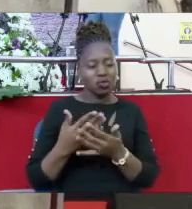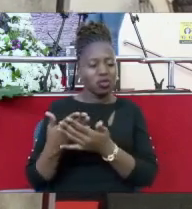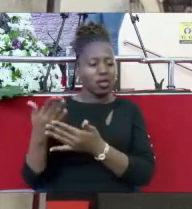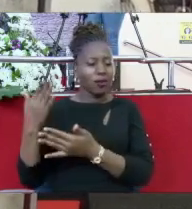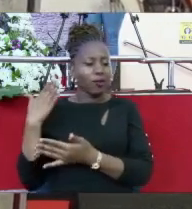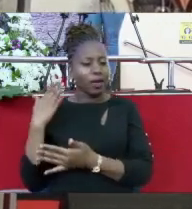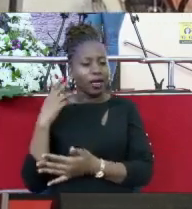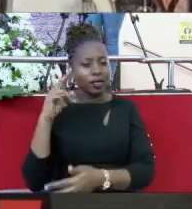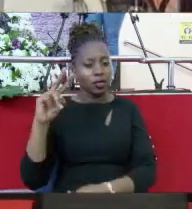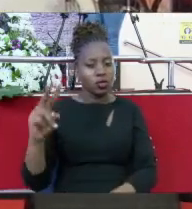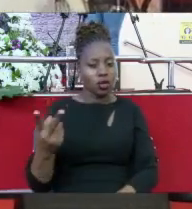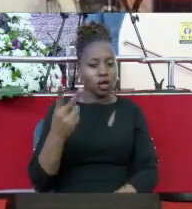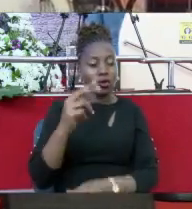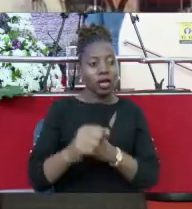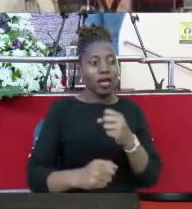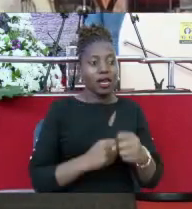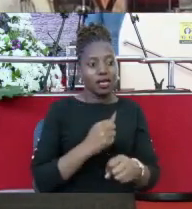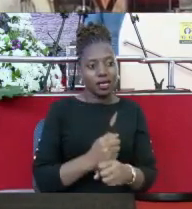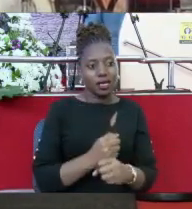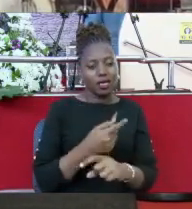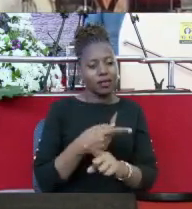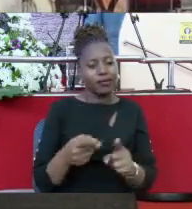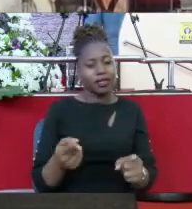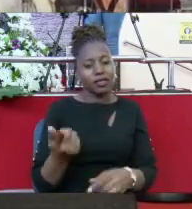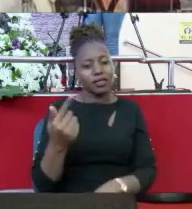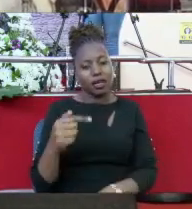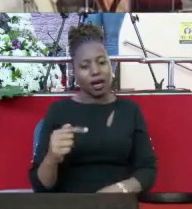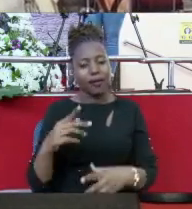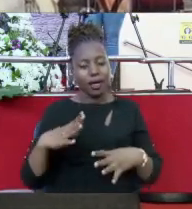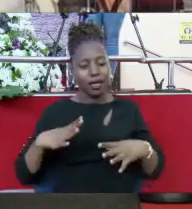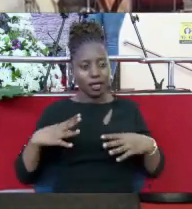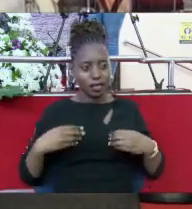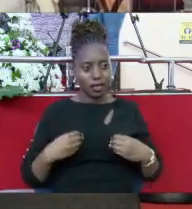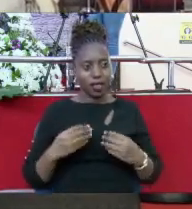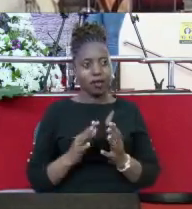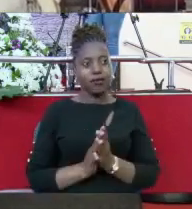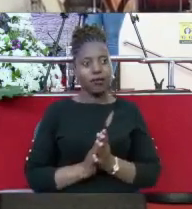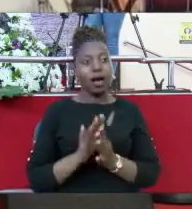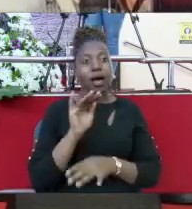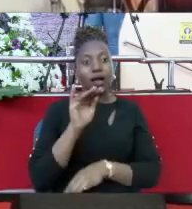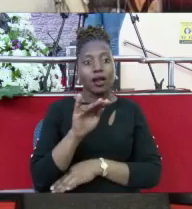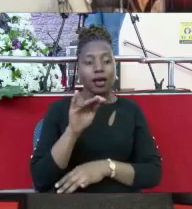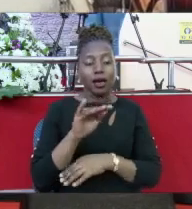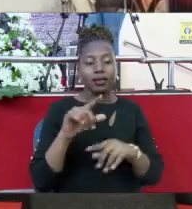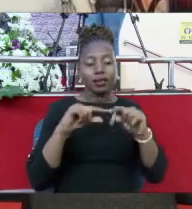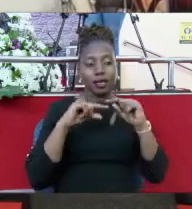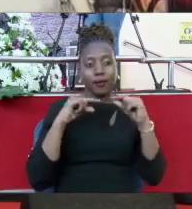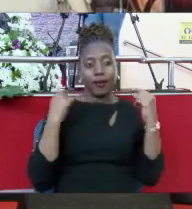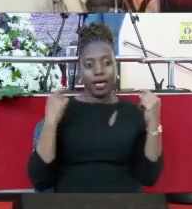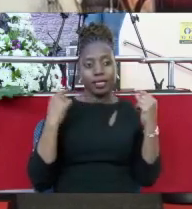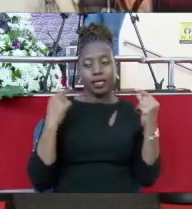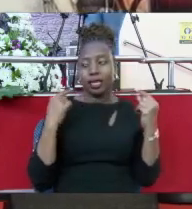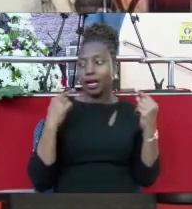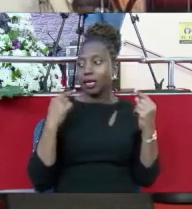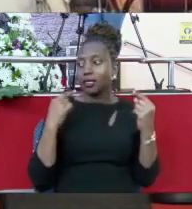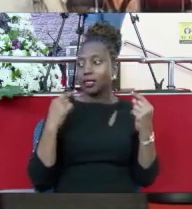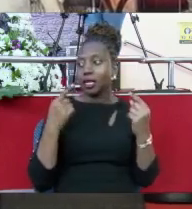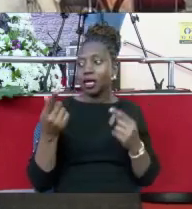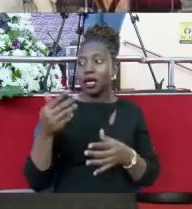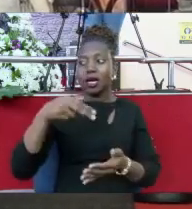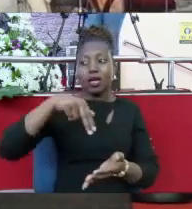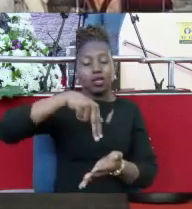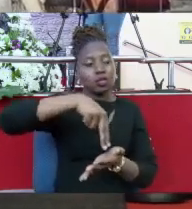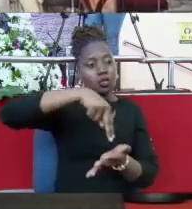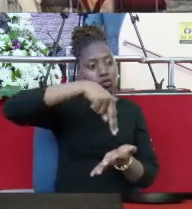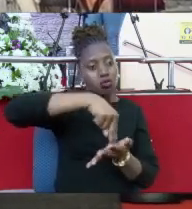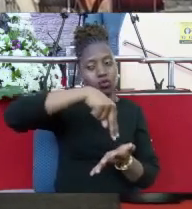Just come and receive. I request the ministry team member, ministers to stand